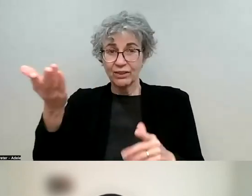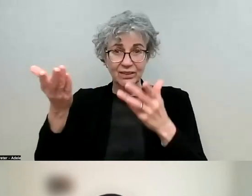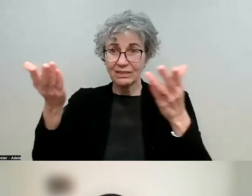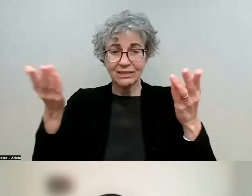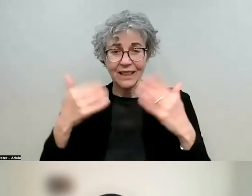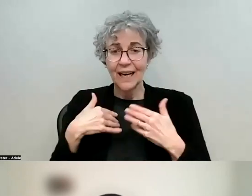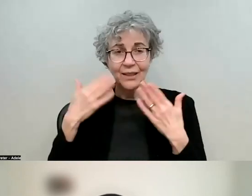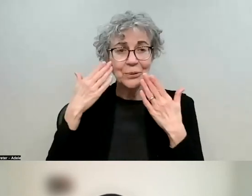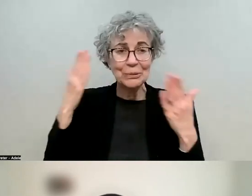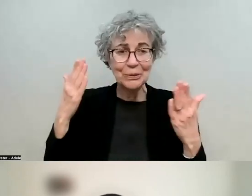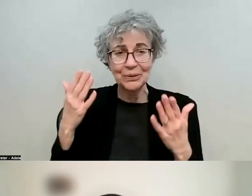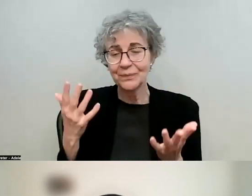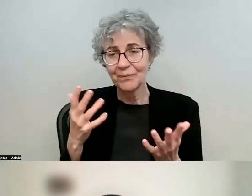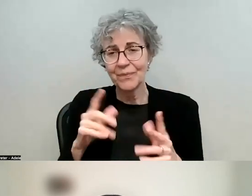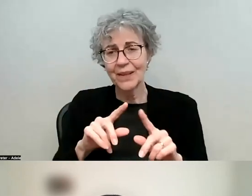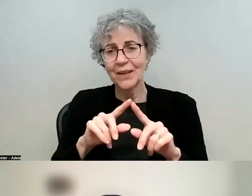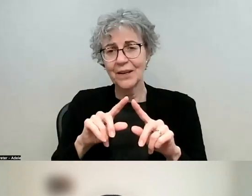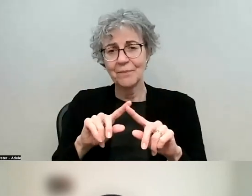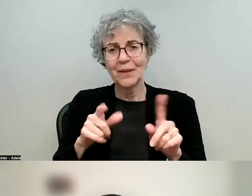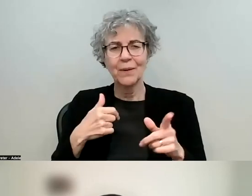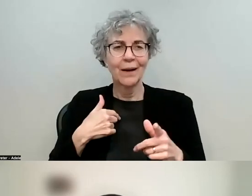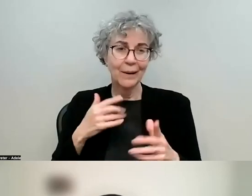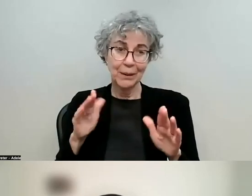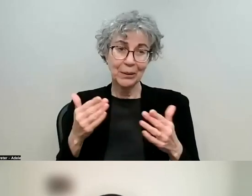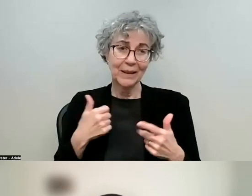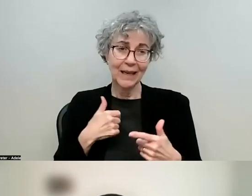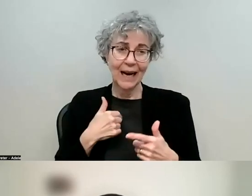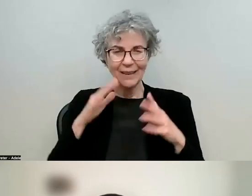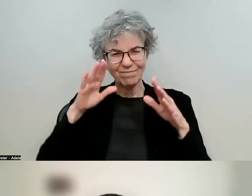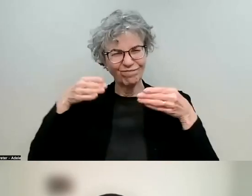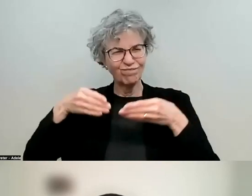I don't know offhand either. Again, I'm too Toronto-centric, apparently.